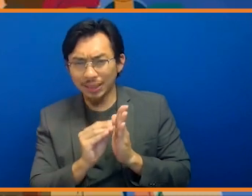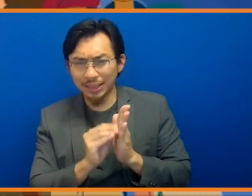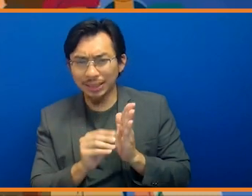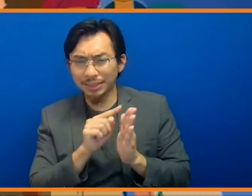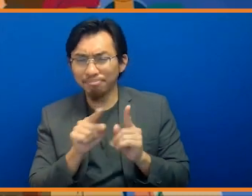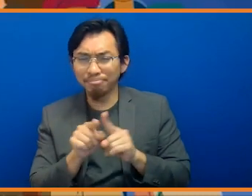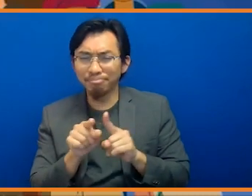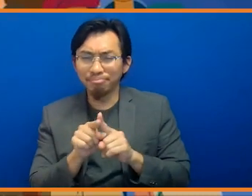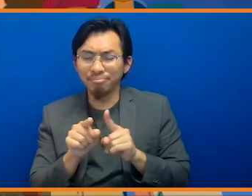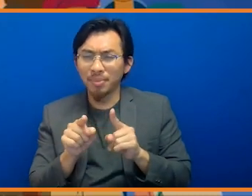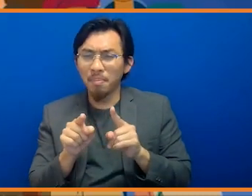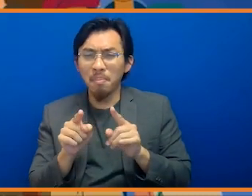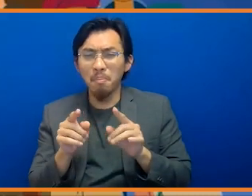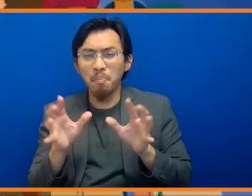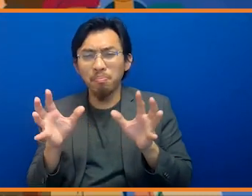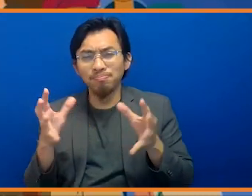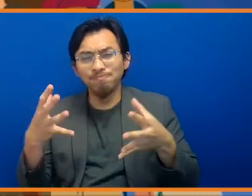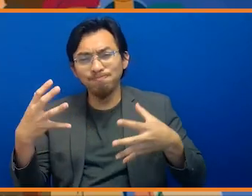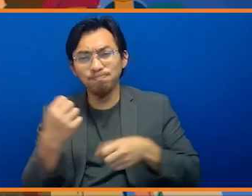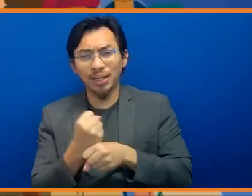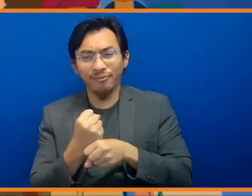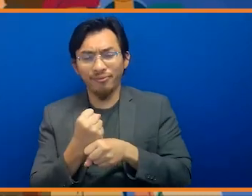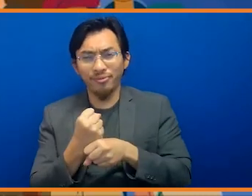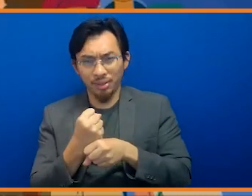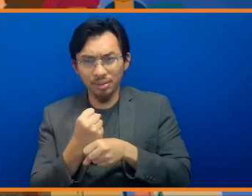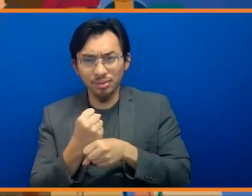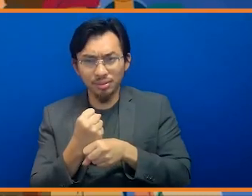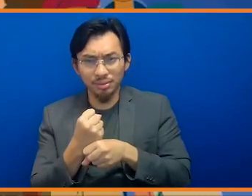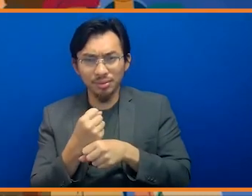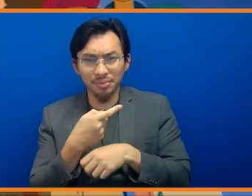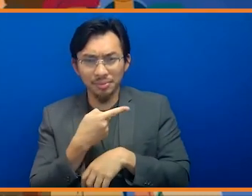a kind of a more brief